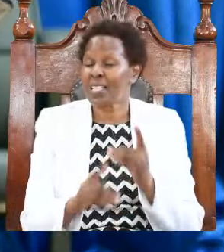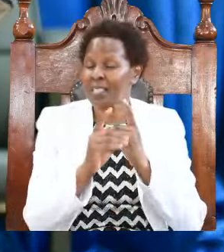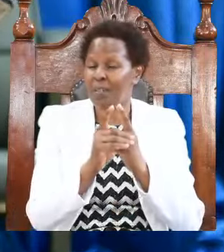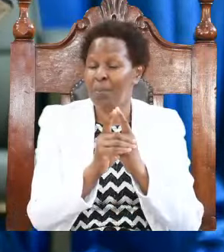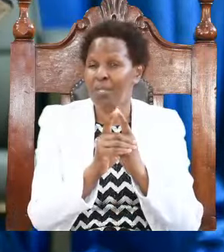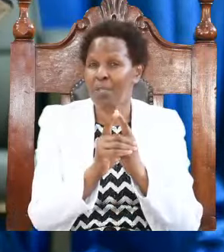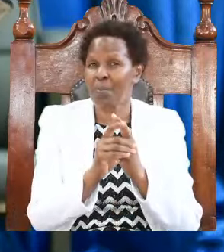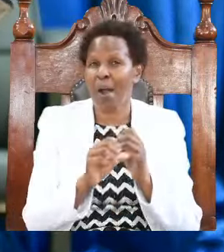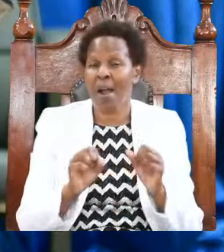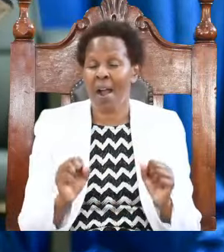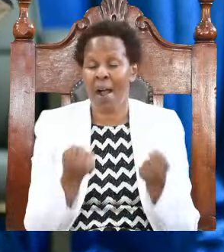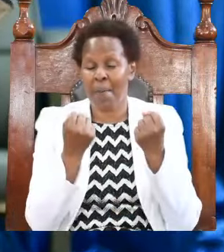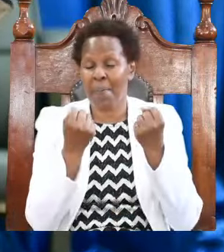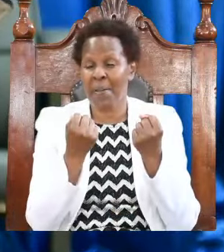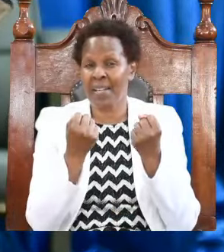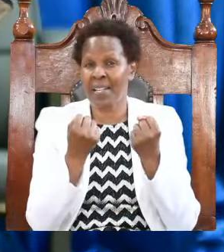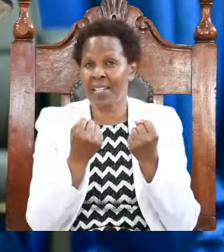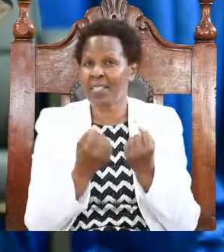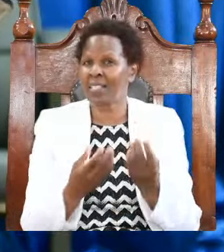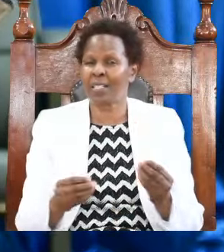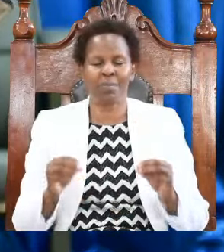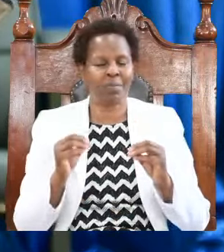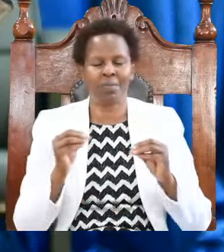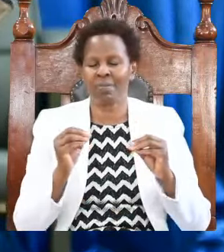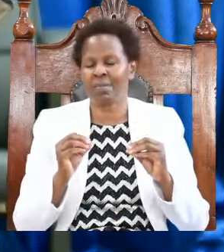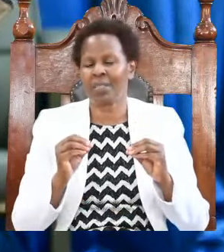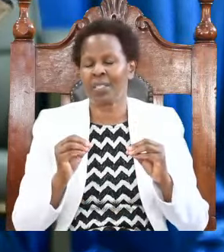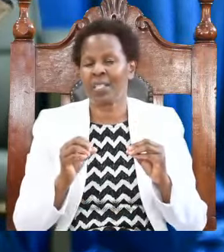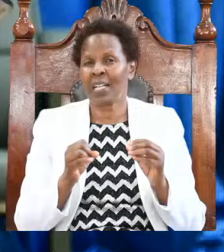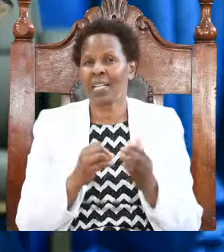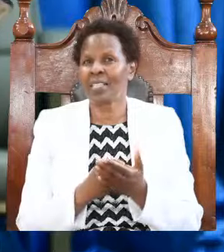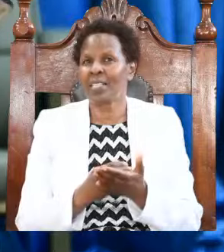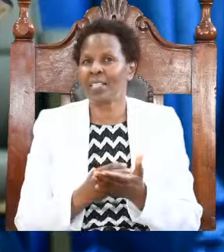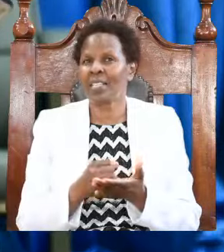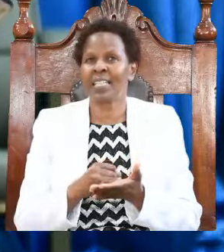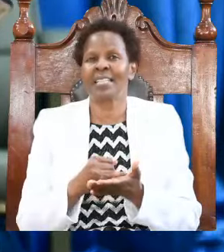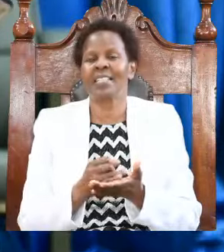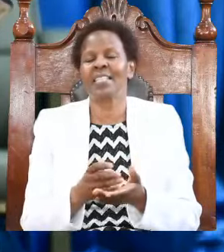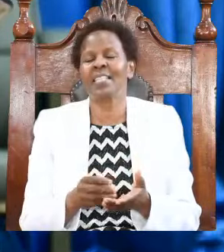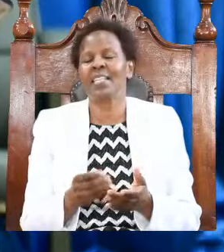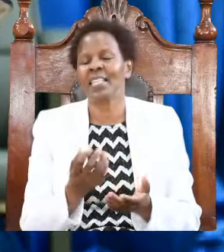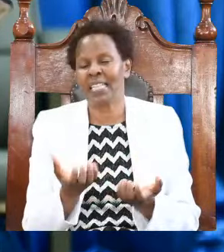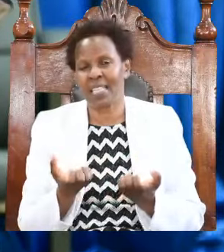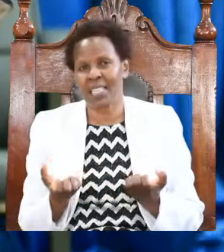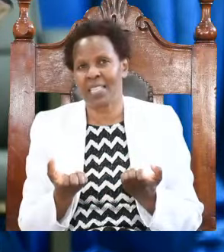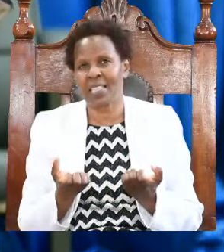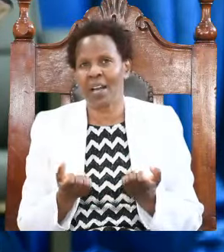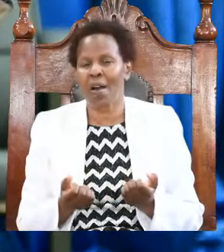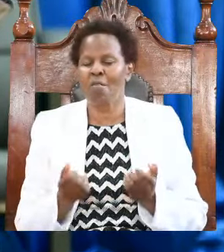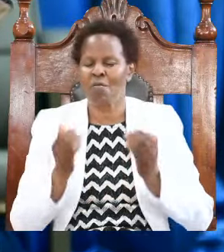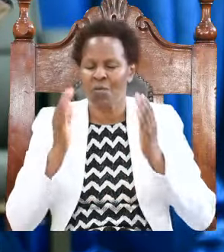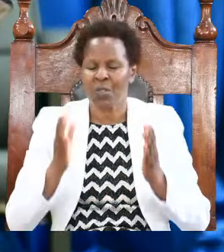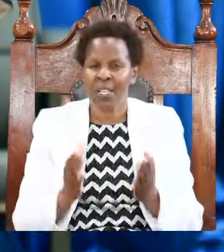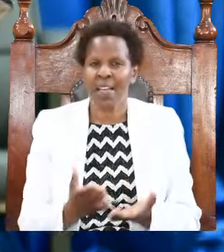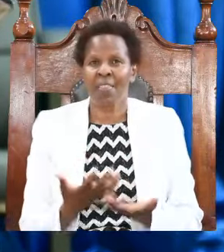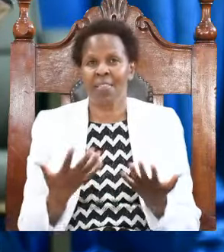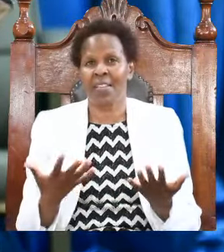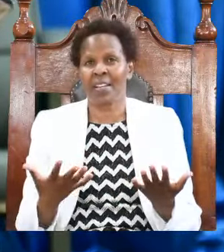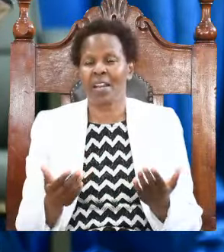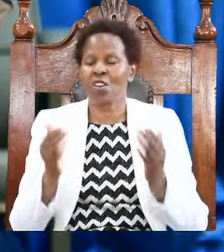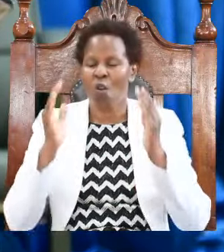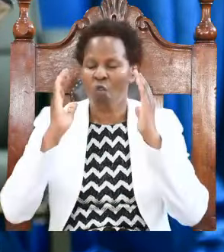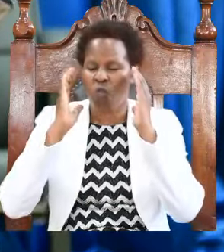accident. Discipleship is not a matter of chance. It requires intentional effort and